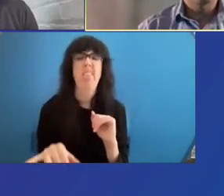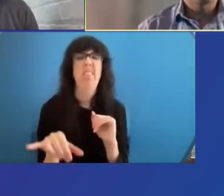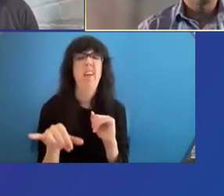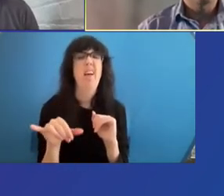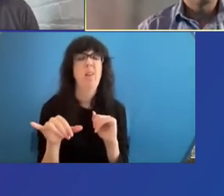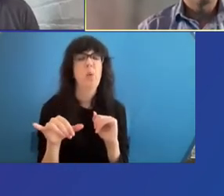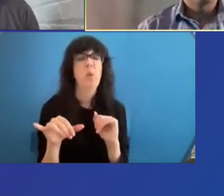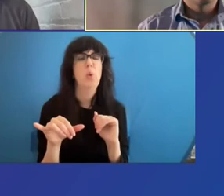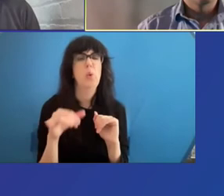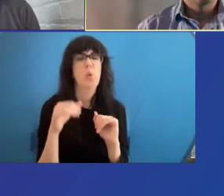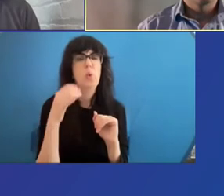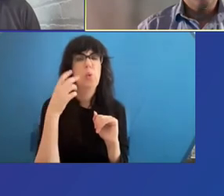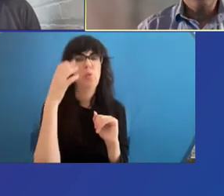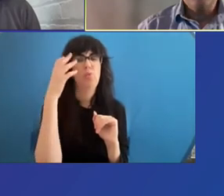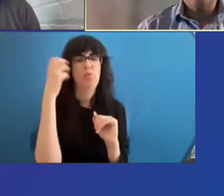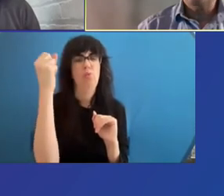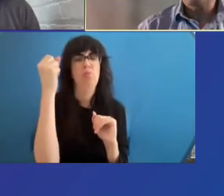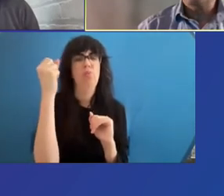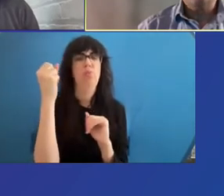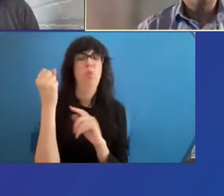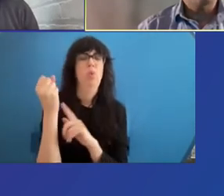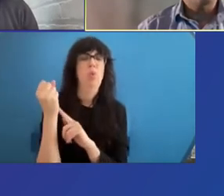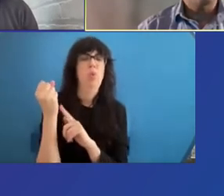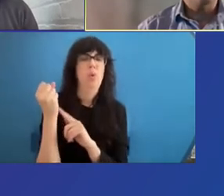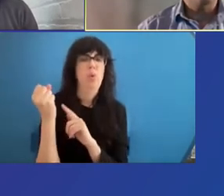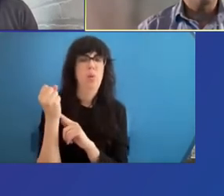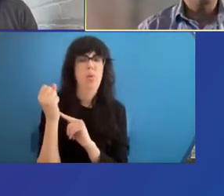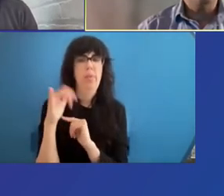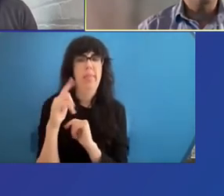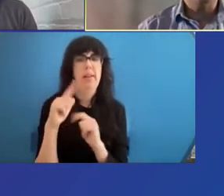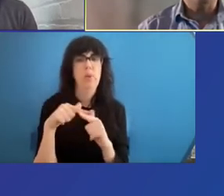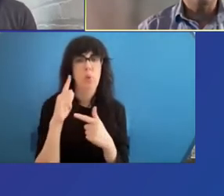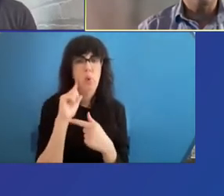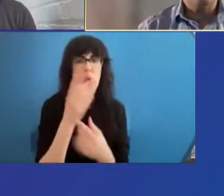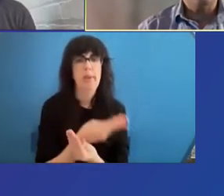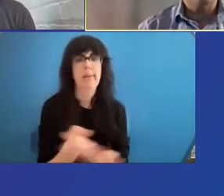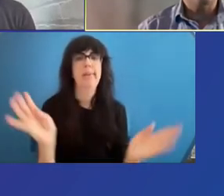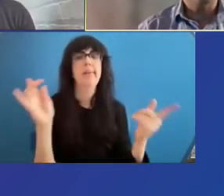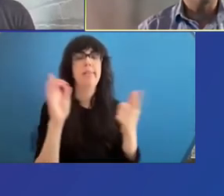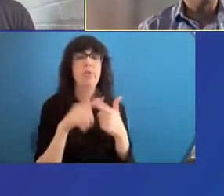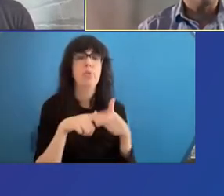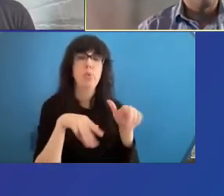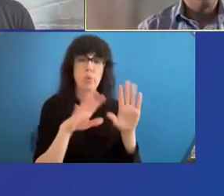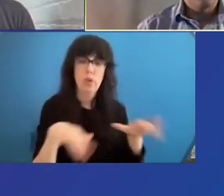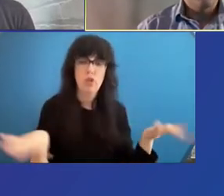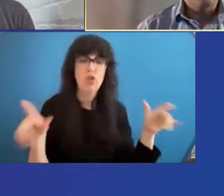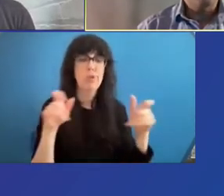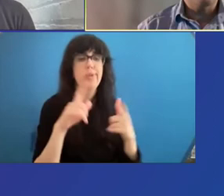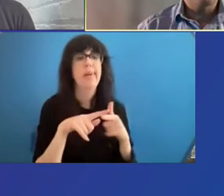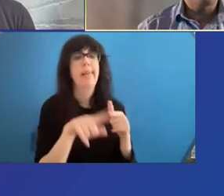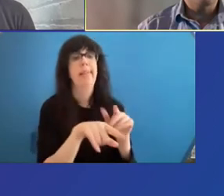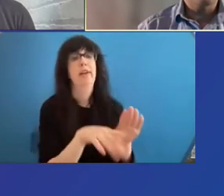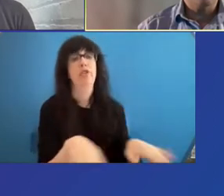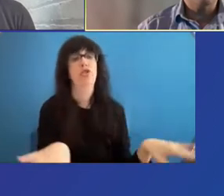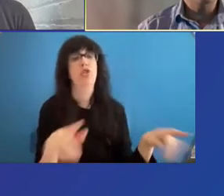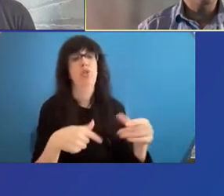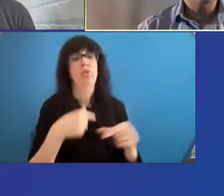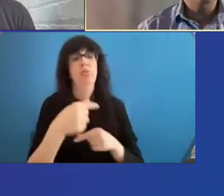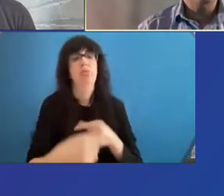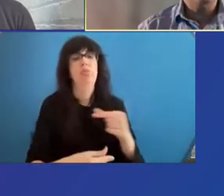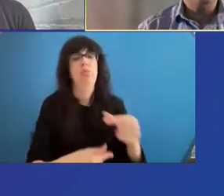memorable. That is what we give to our children and our children's children as we